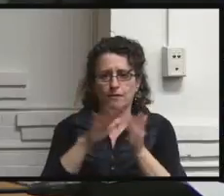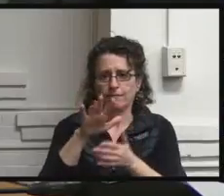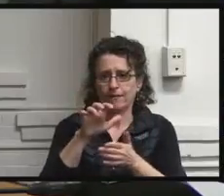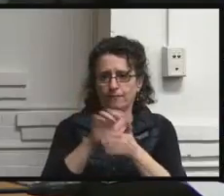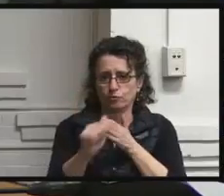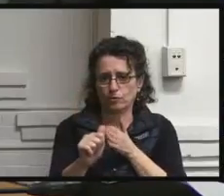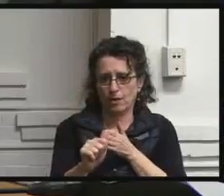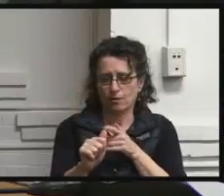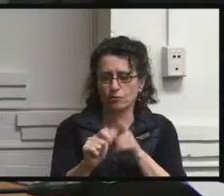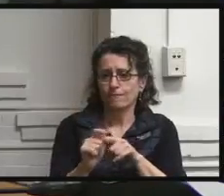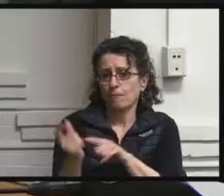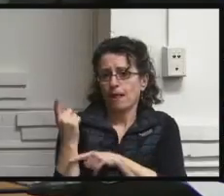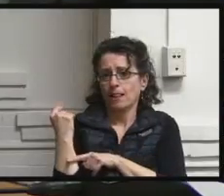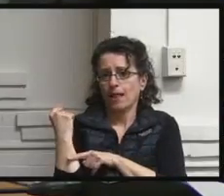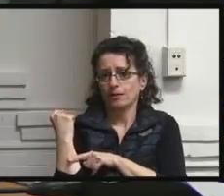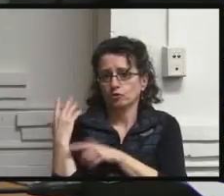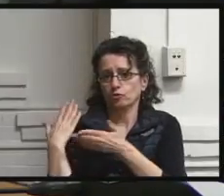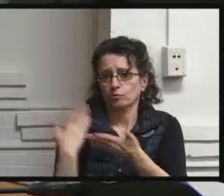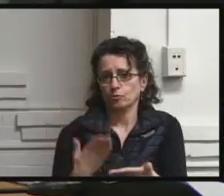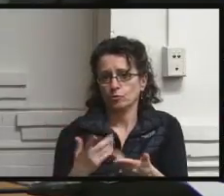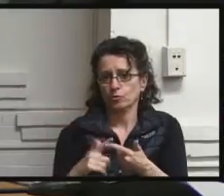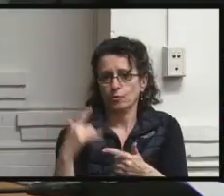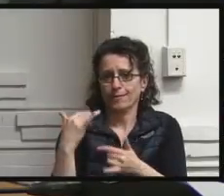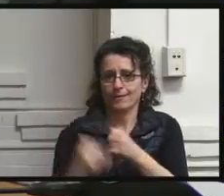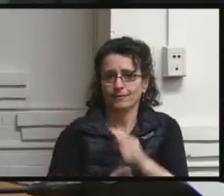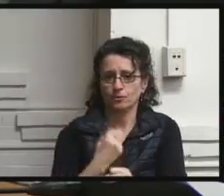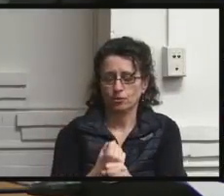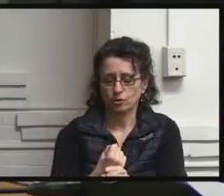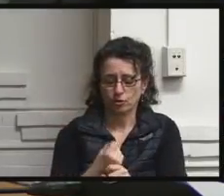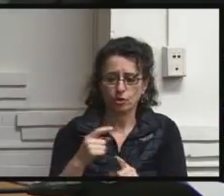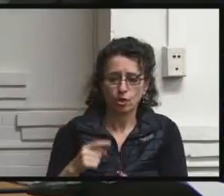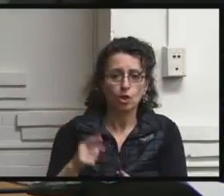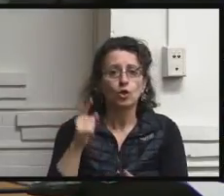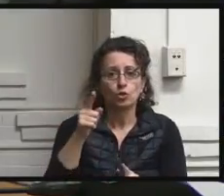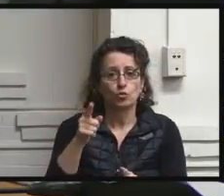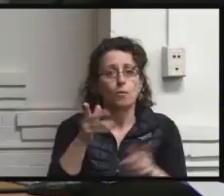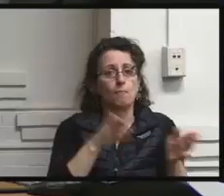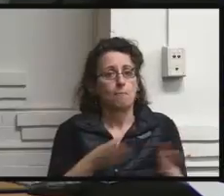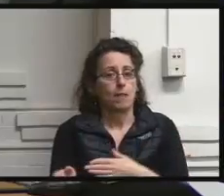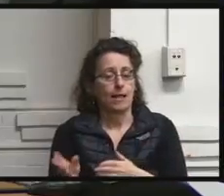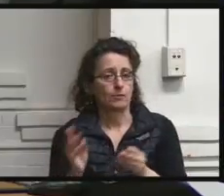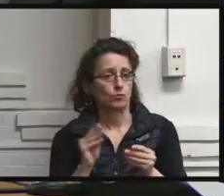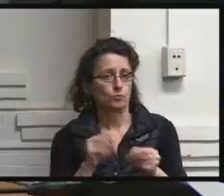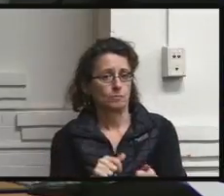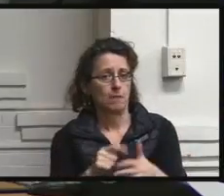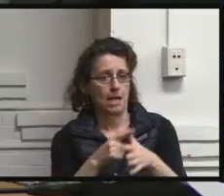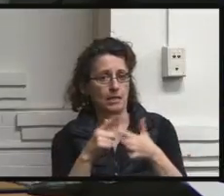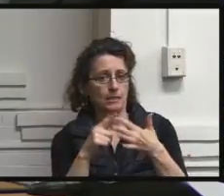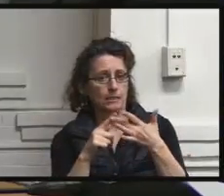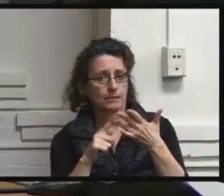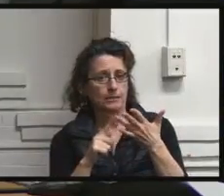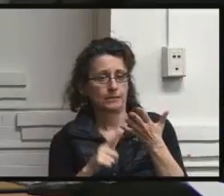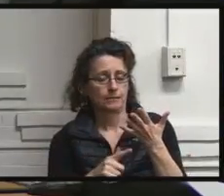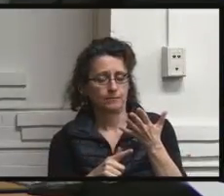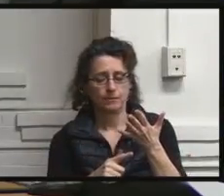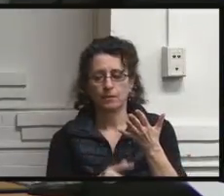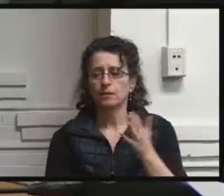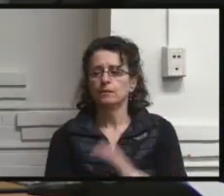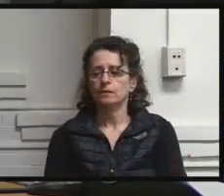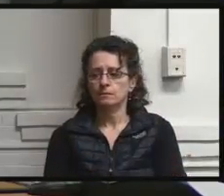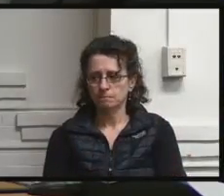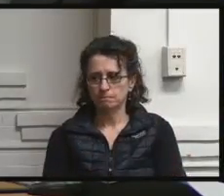that there were some plans for how it was going to be spent. Going through the materials